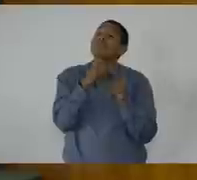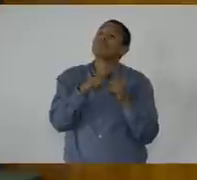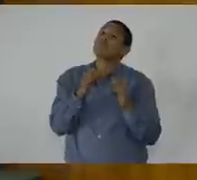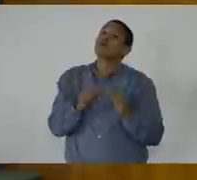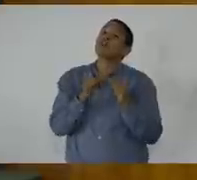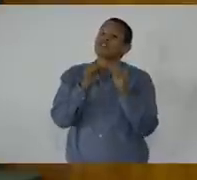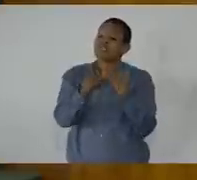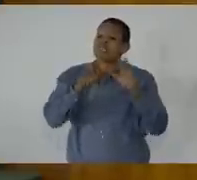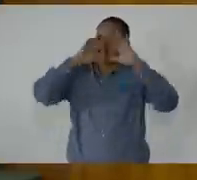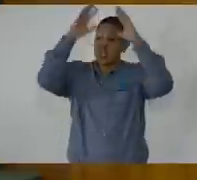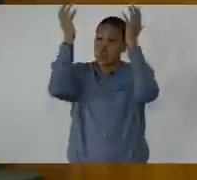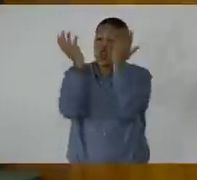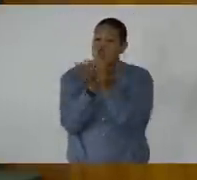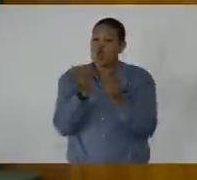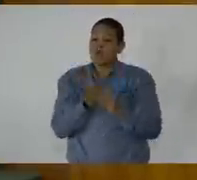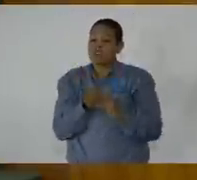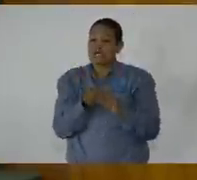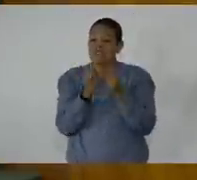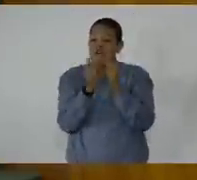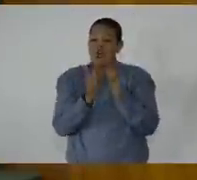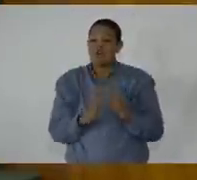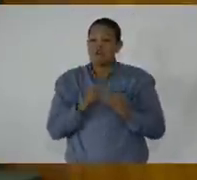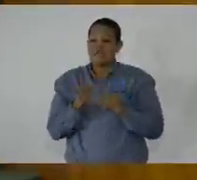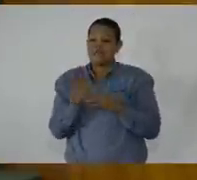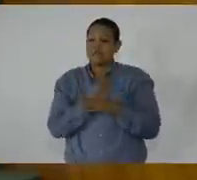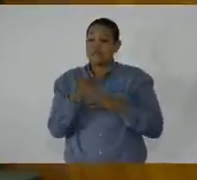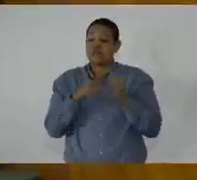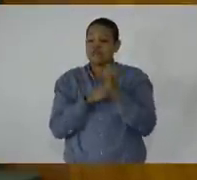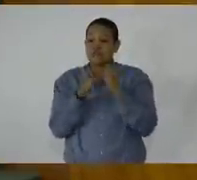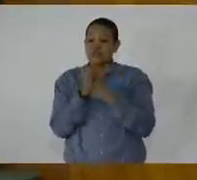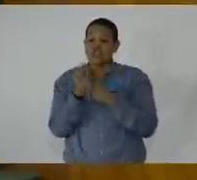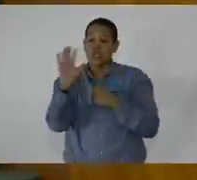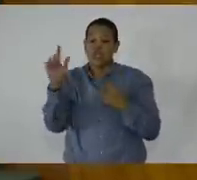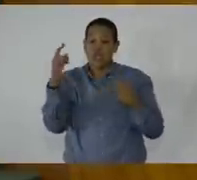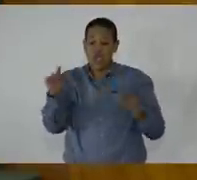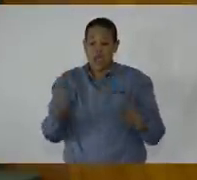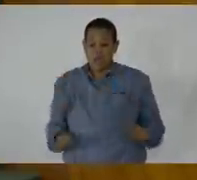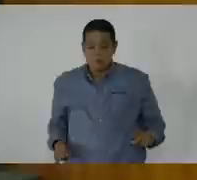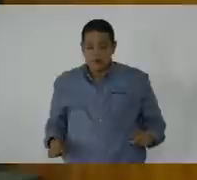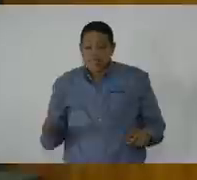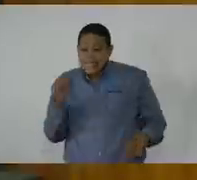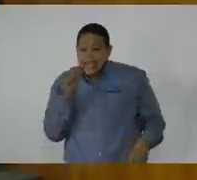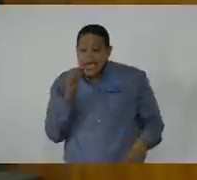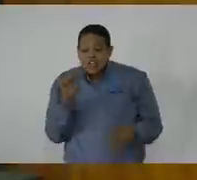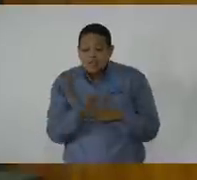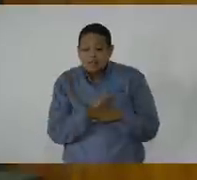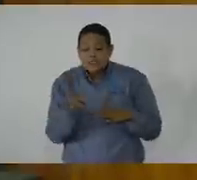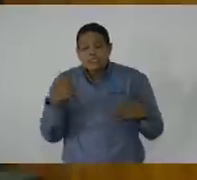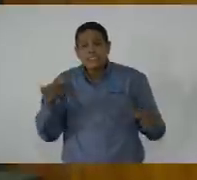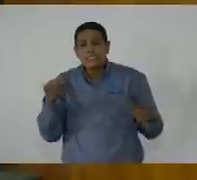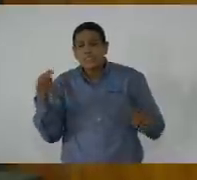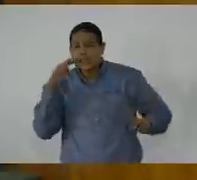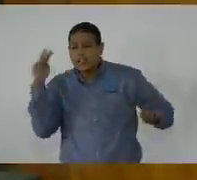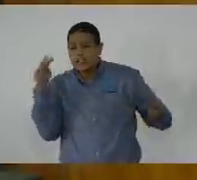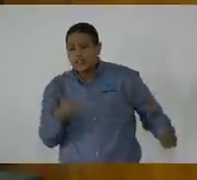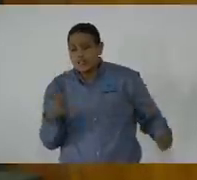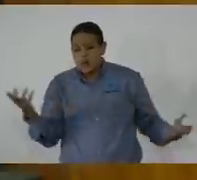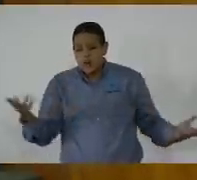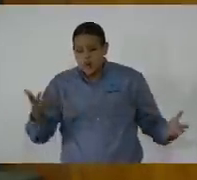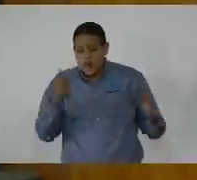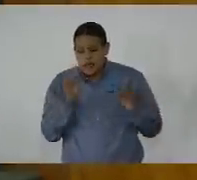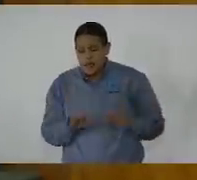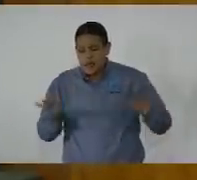sustaining global competitive industry structures. The cannabis industry continues to play a